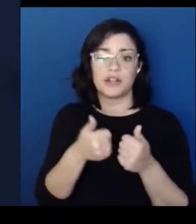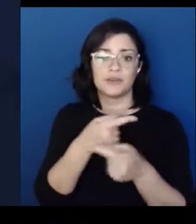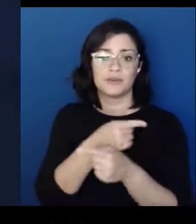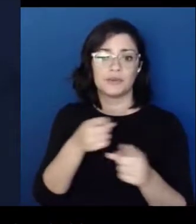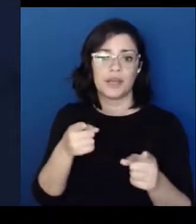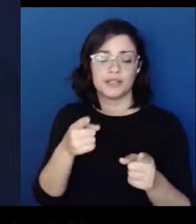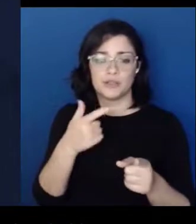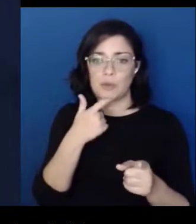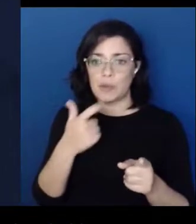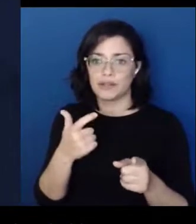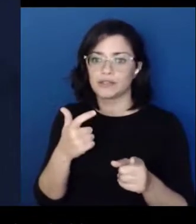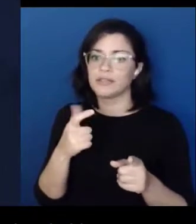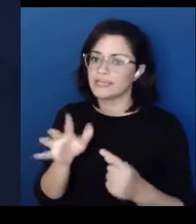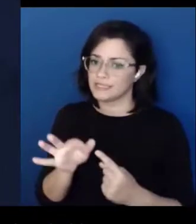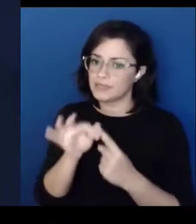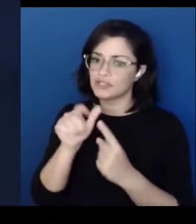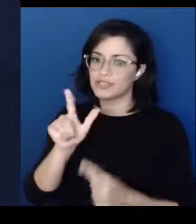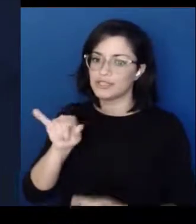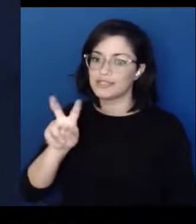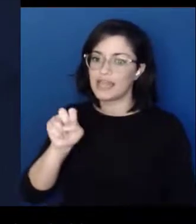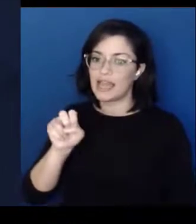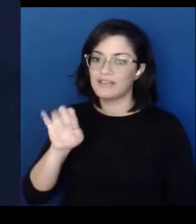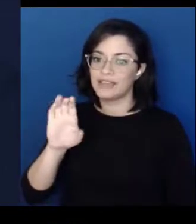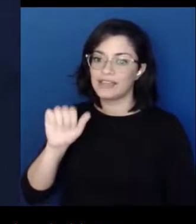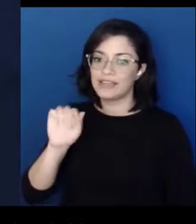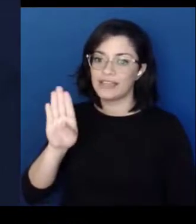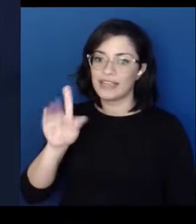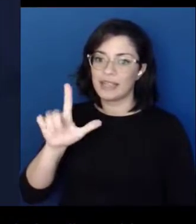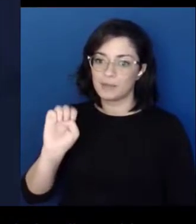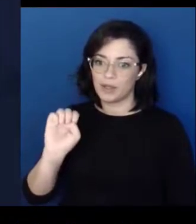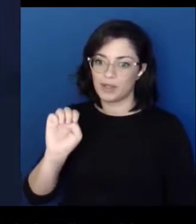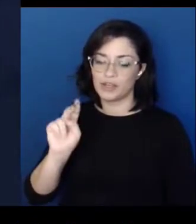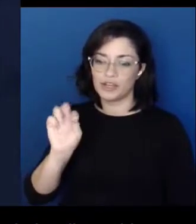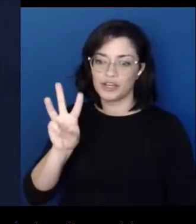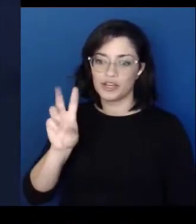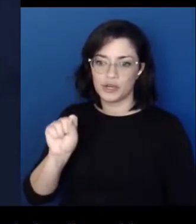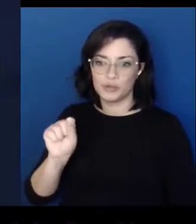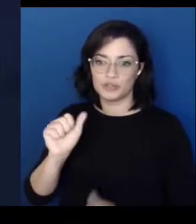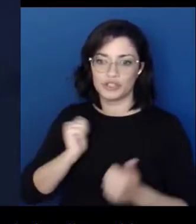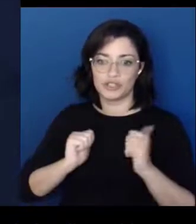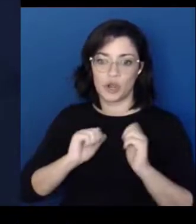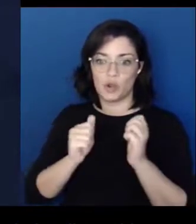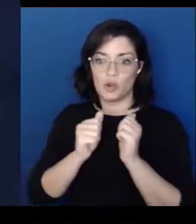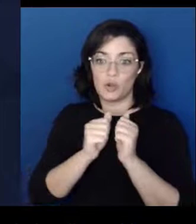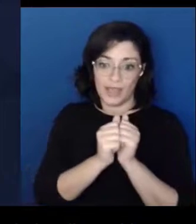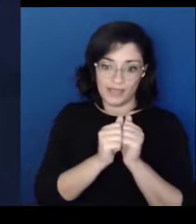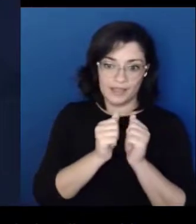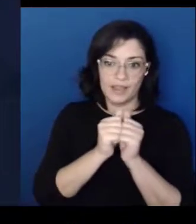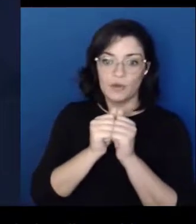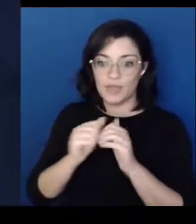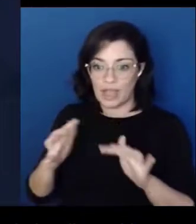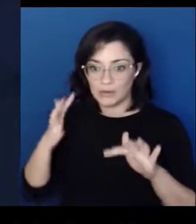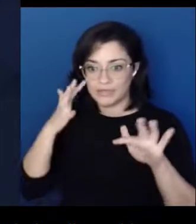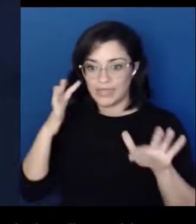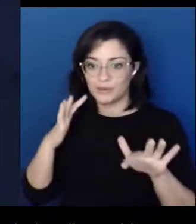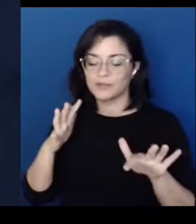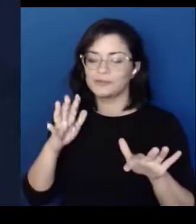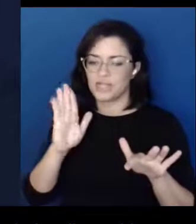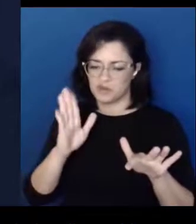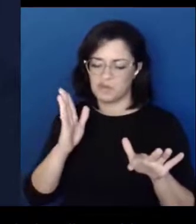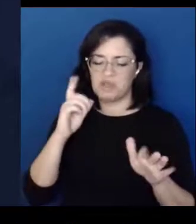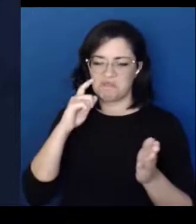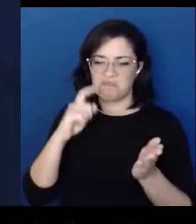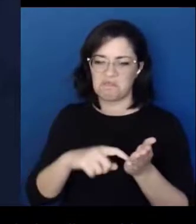live cable news show with and without sound. You will soon see what I'm talking about. There are